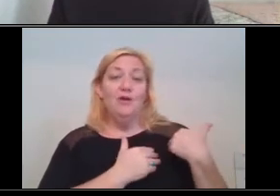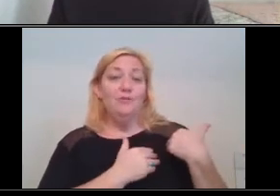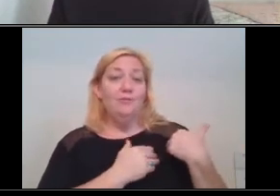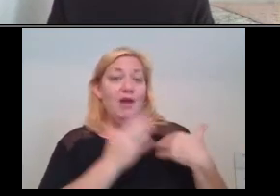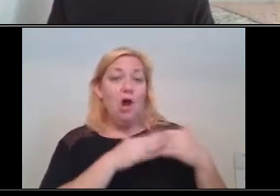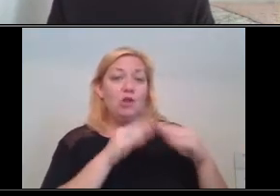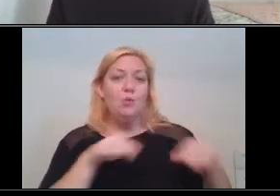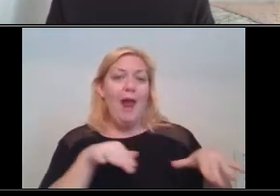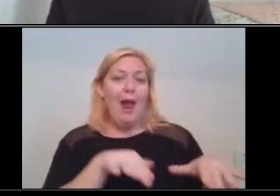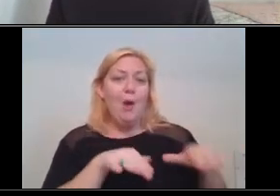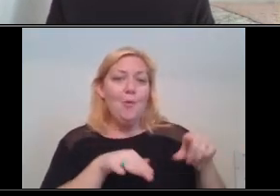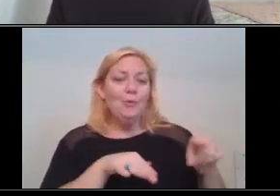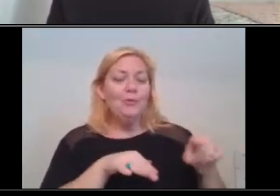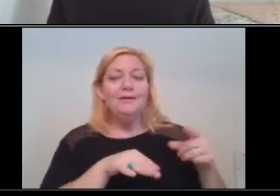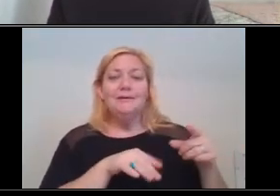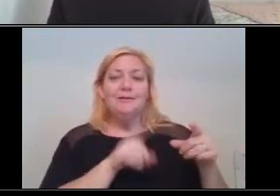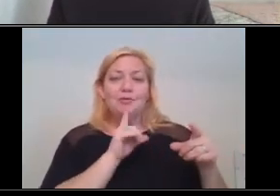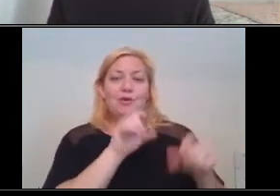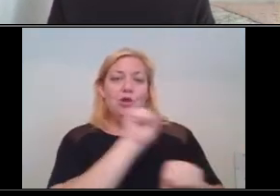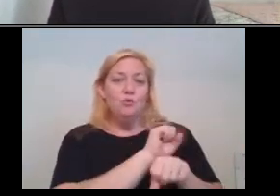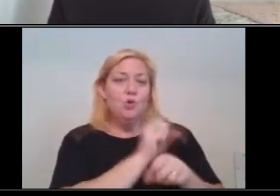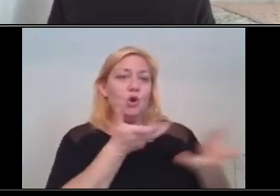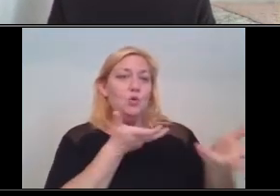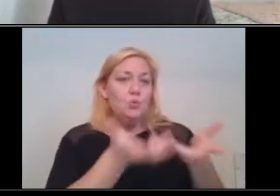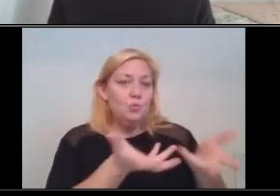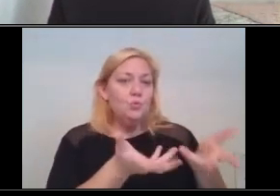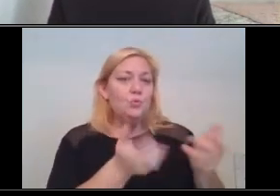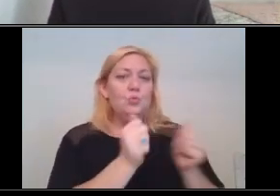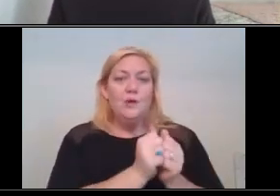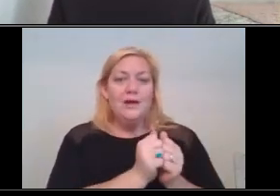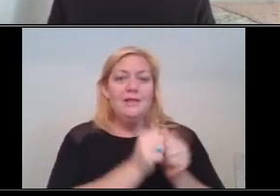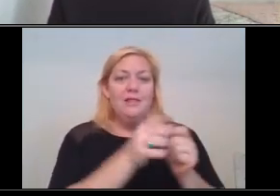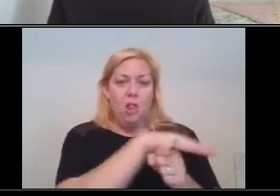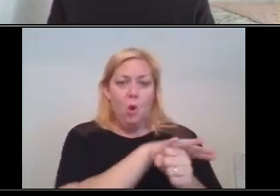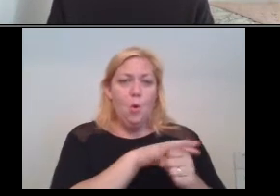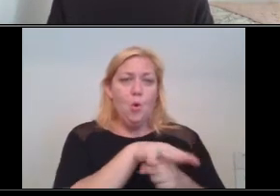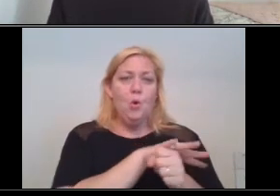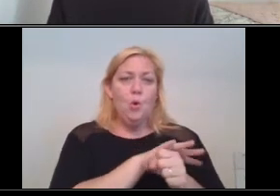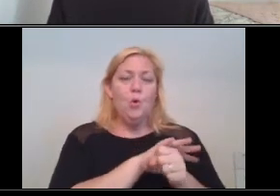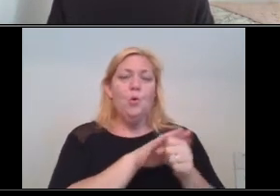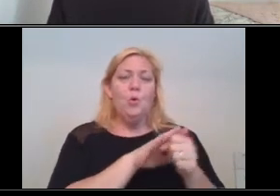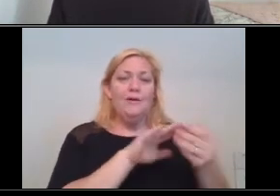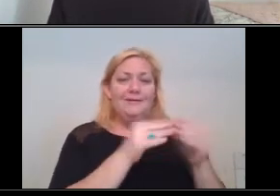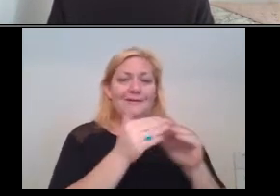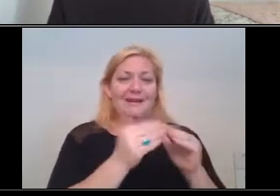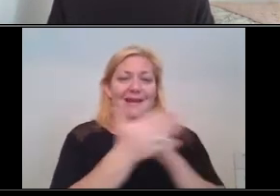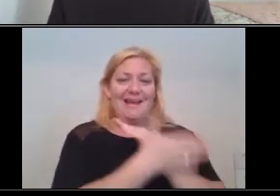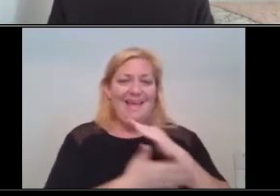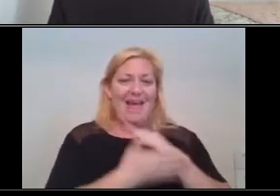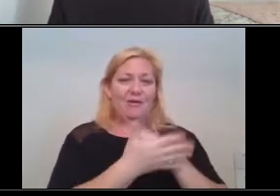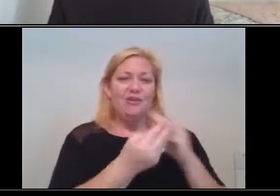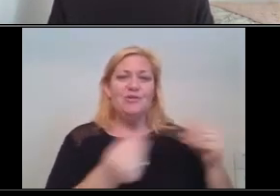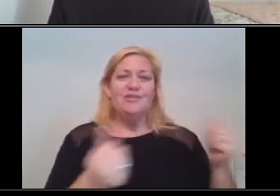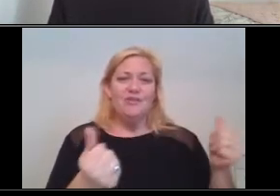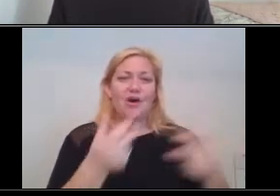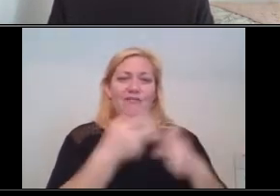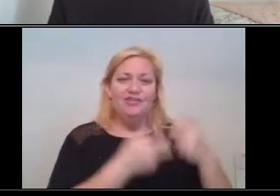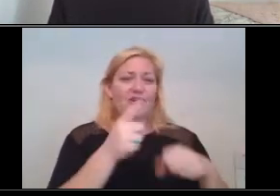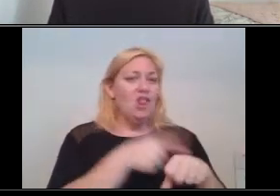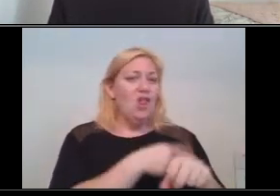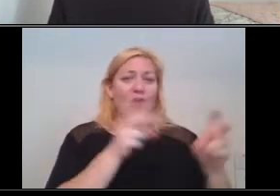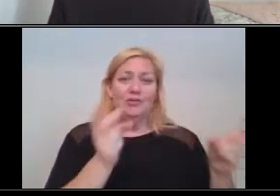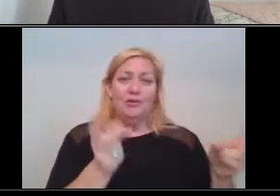ground to work with the local city and county to resolve the issues of the long term. And there's not